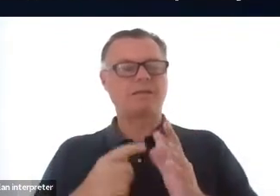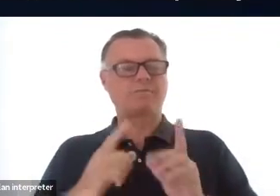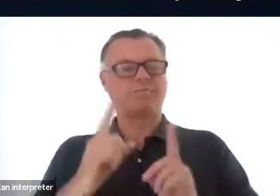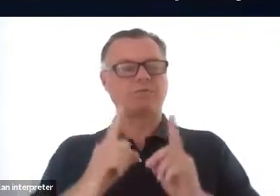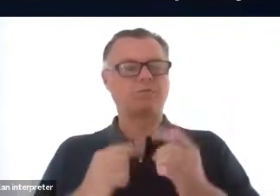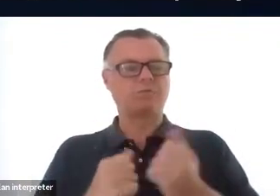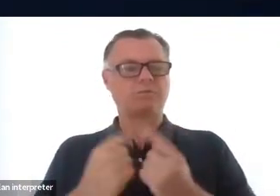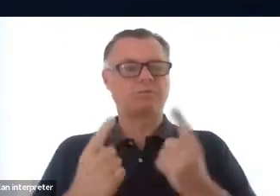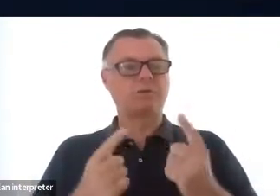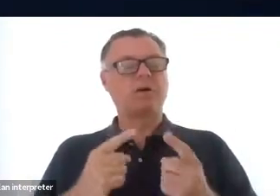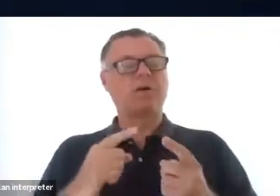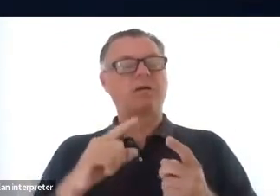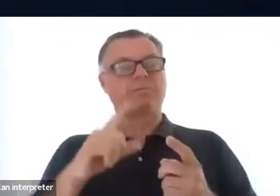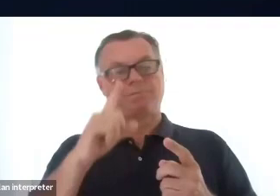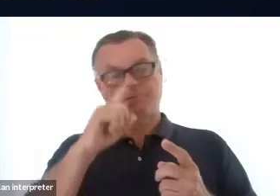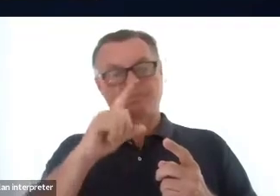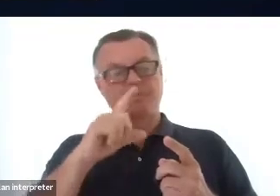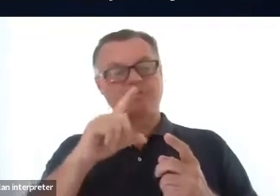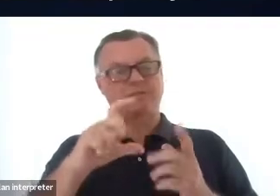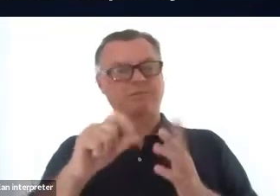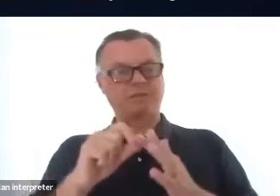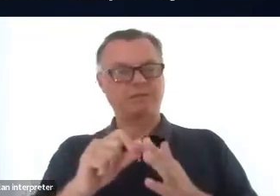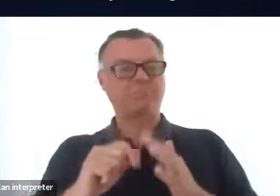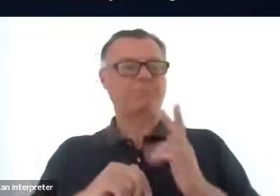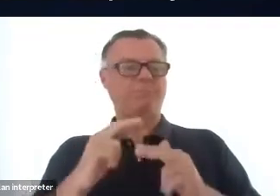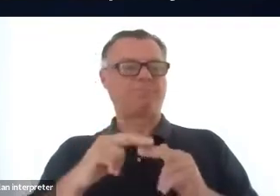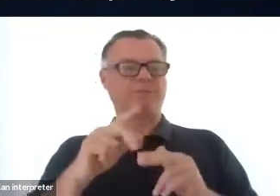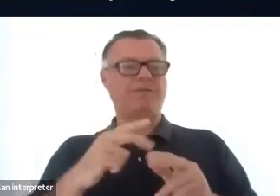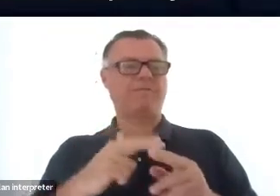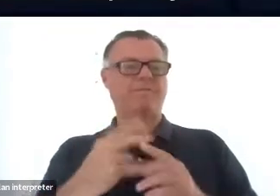palsy for people with cerebral palsy.